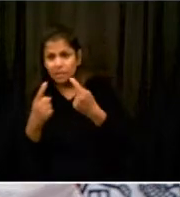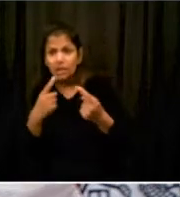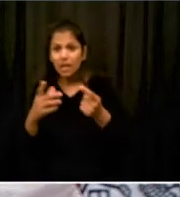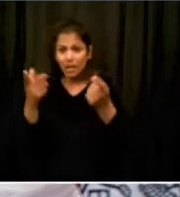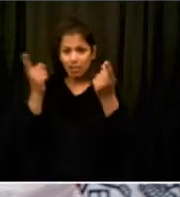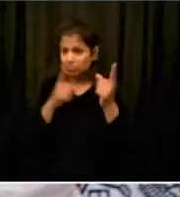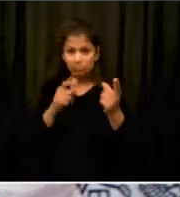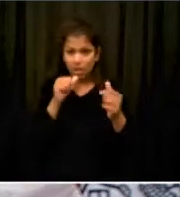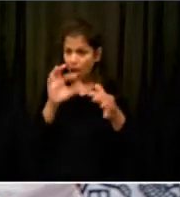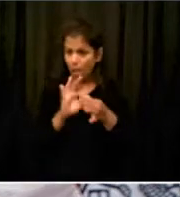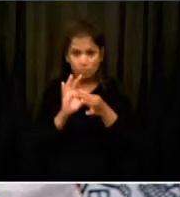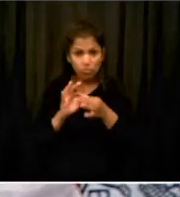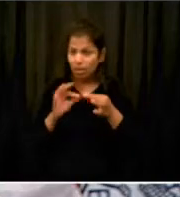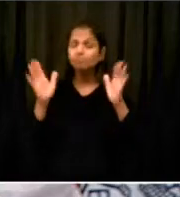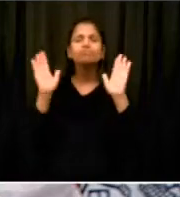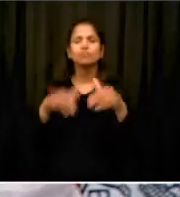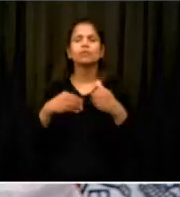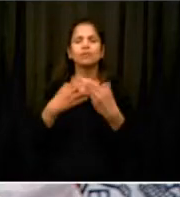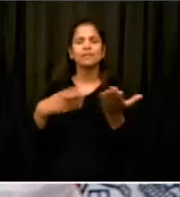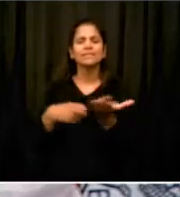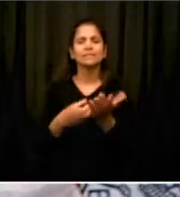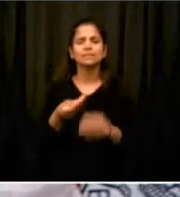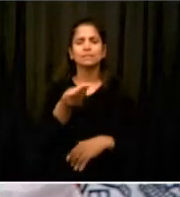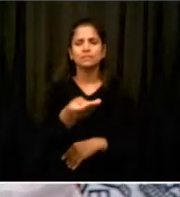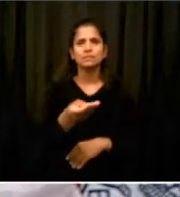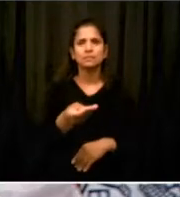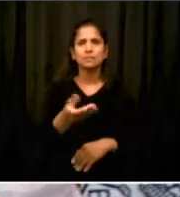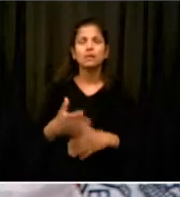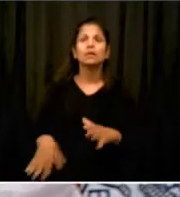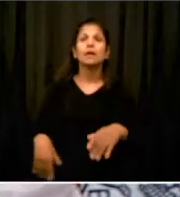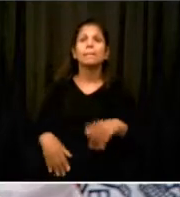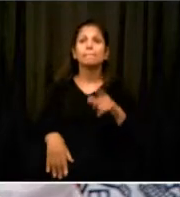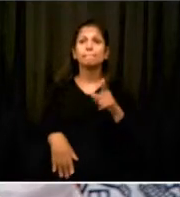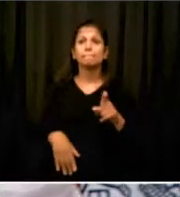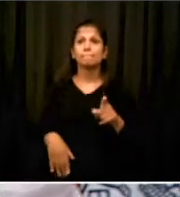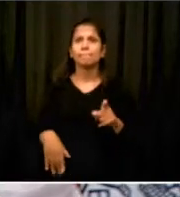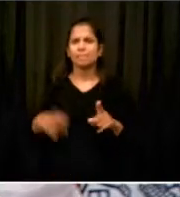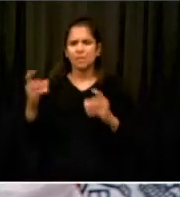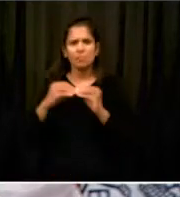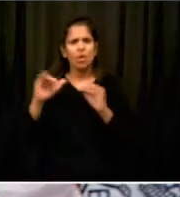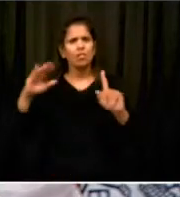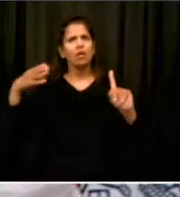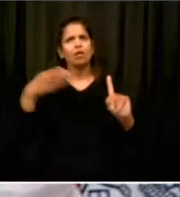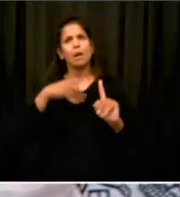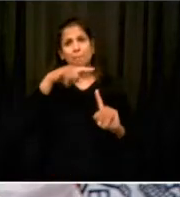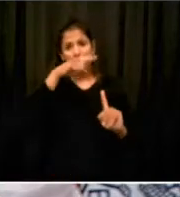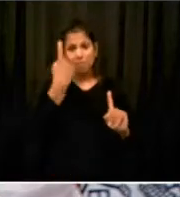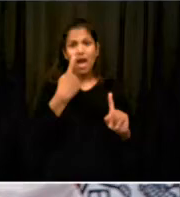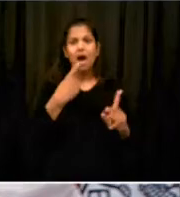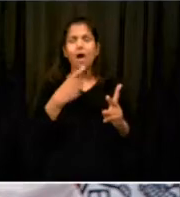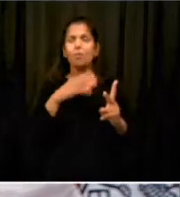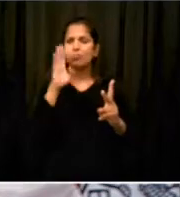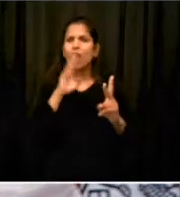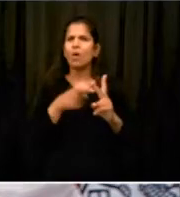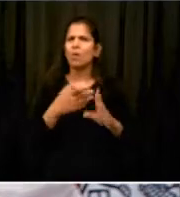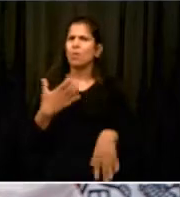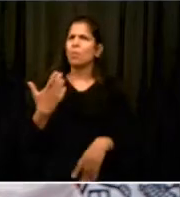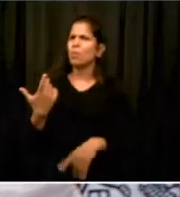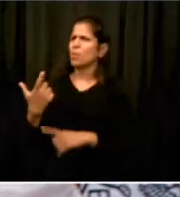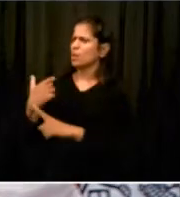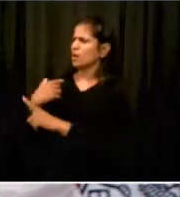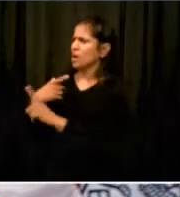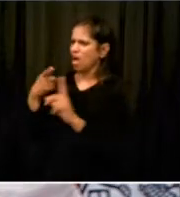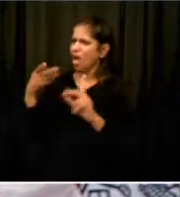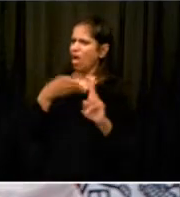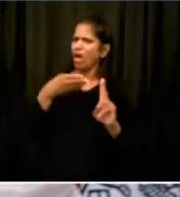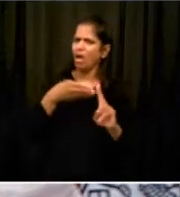making very clear that disparity is not acceptable. So this is ongoing work. We have more to do for sure. But this is clearly